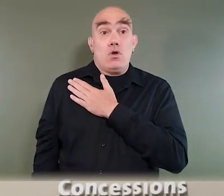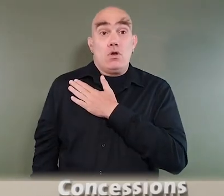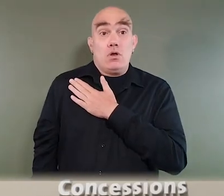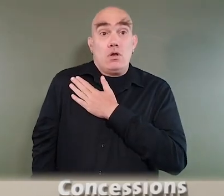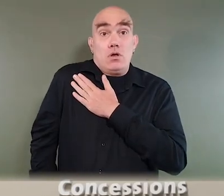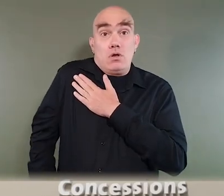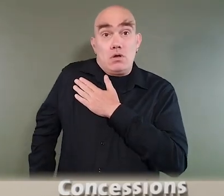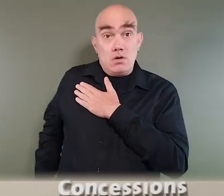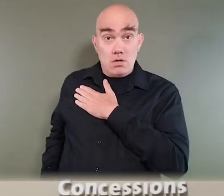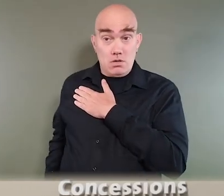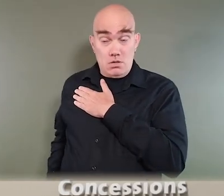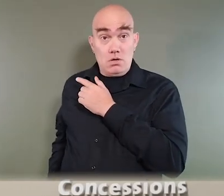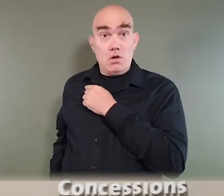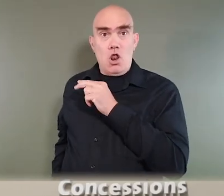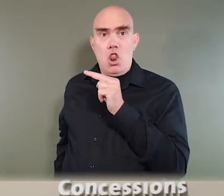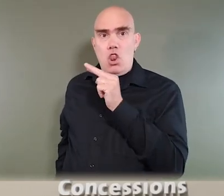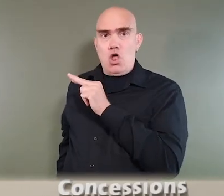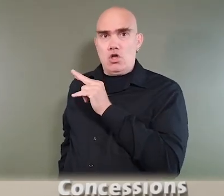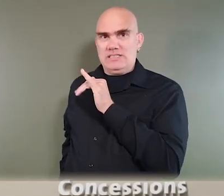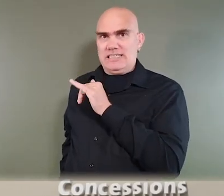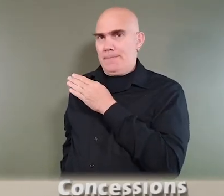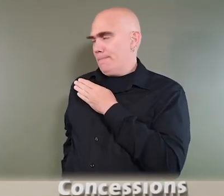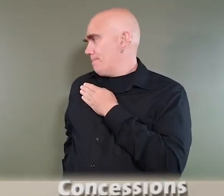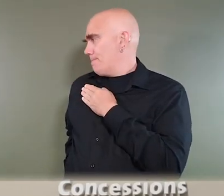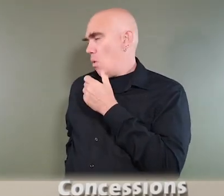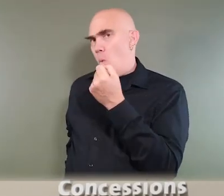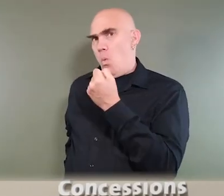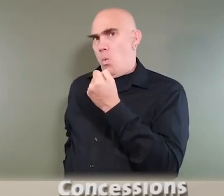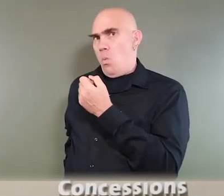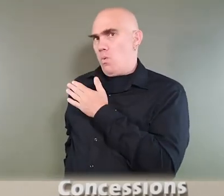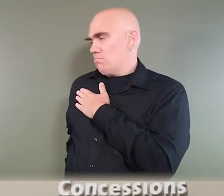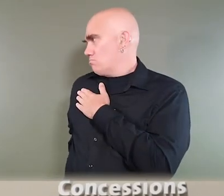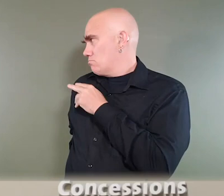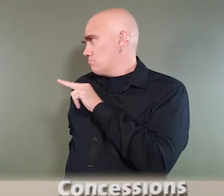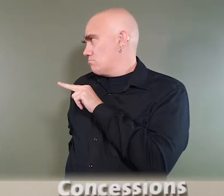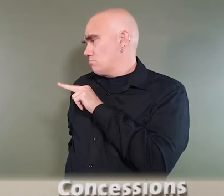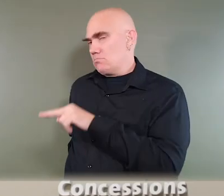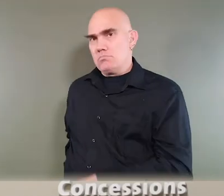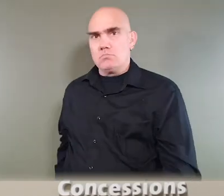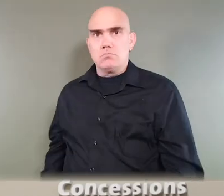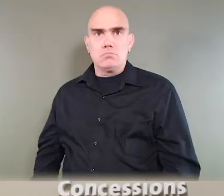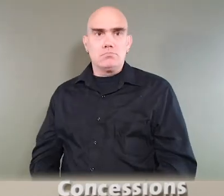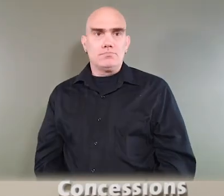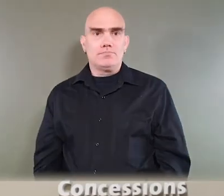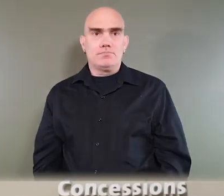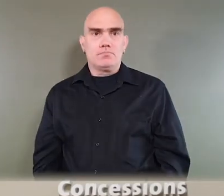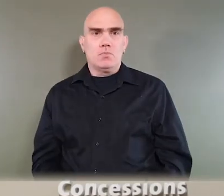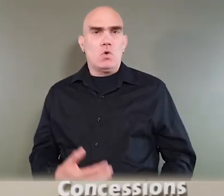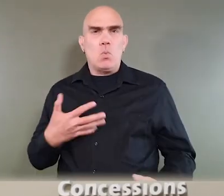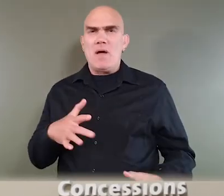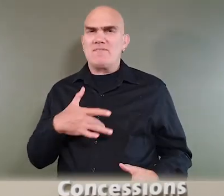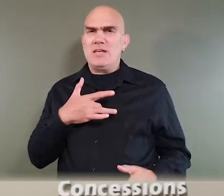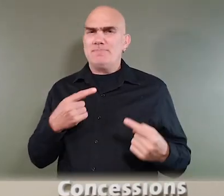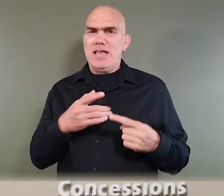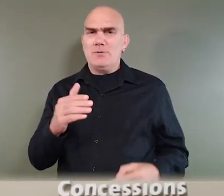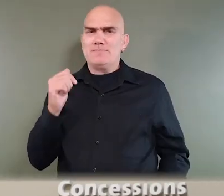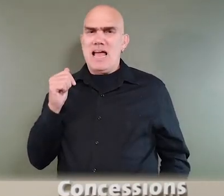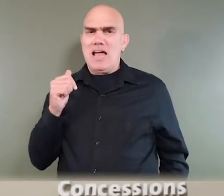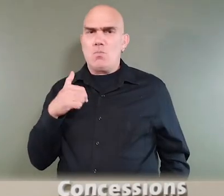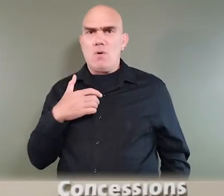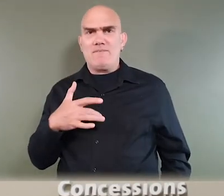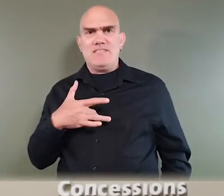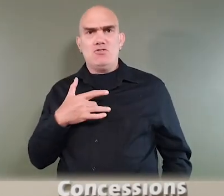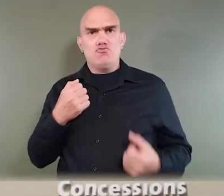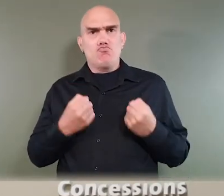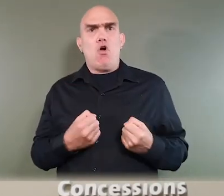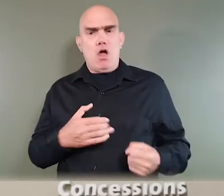direction. I'm going to hold here. We don't want to feel pain in the back. We want this to feel strong in our belly.